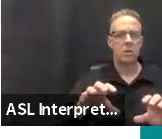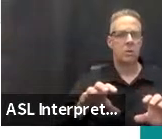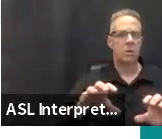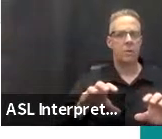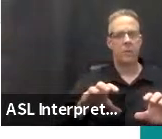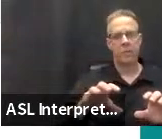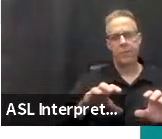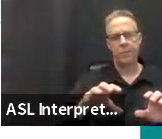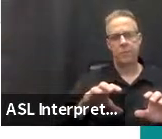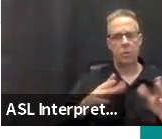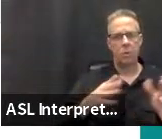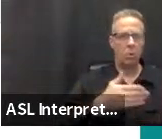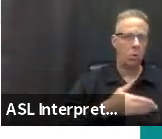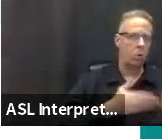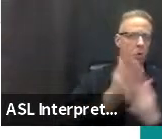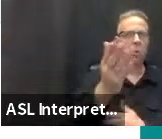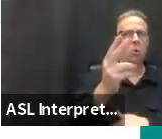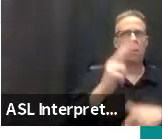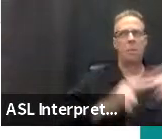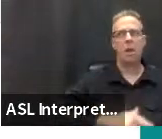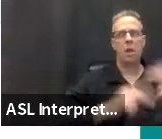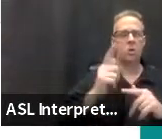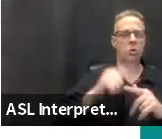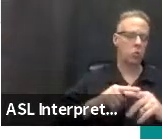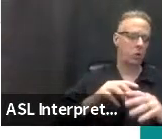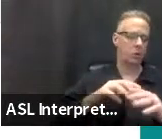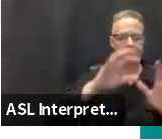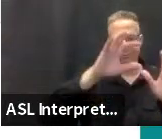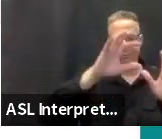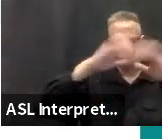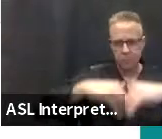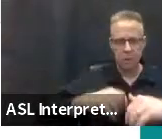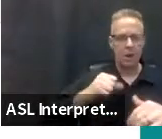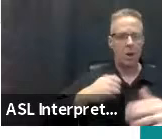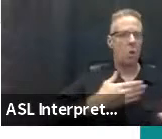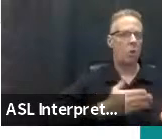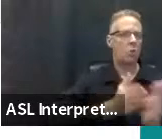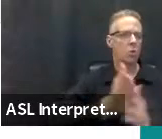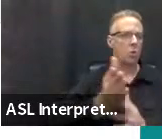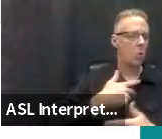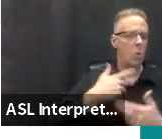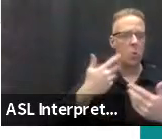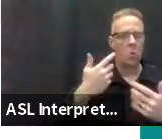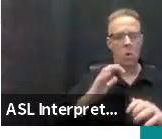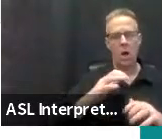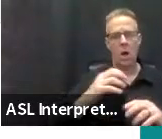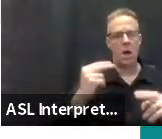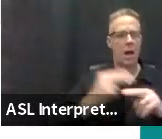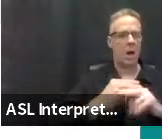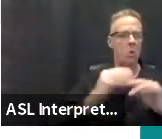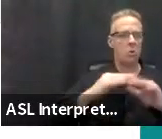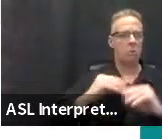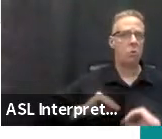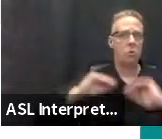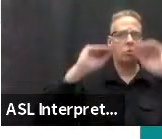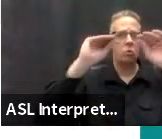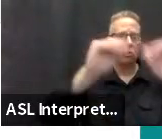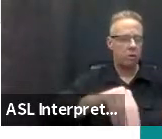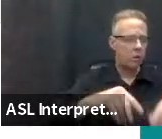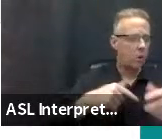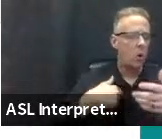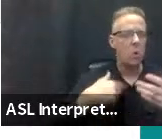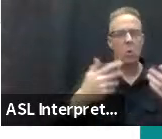pushing through existing buildings as much as possible. We don't want to be moving highways. We don't want to be moving,